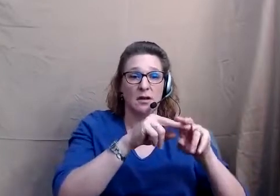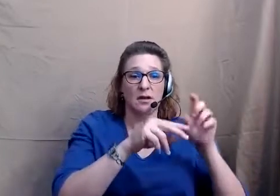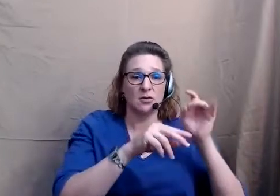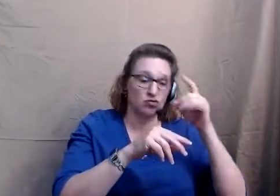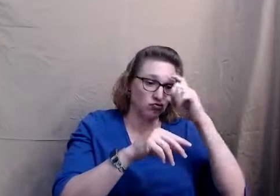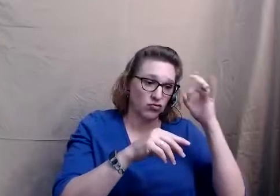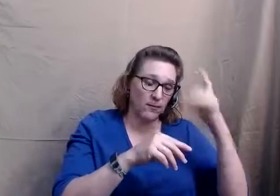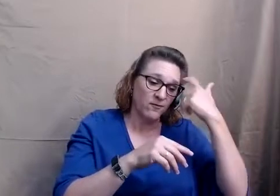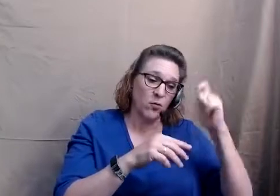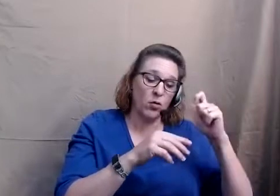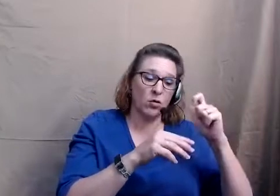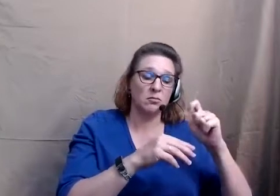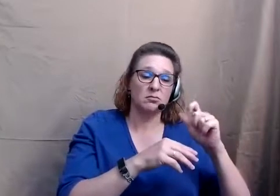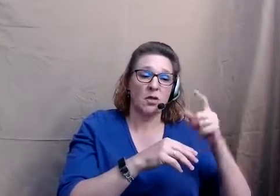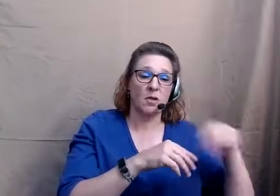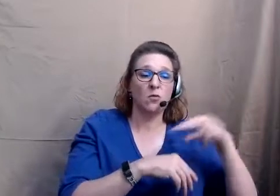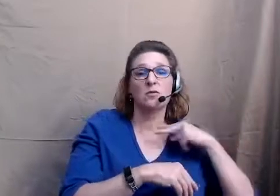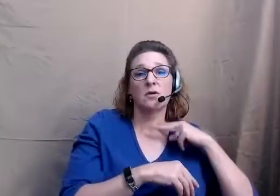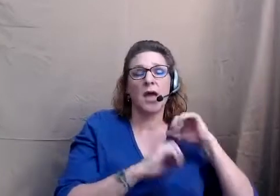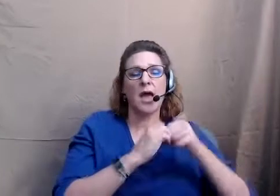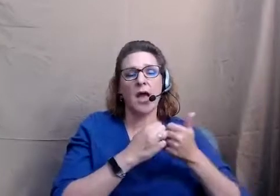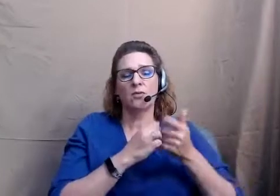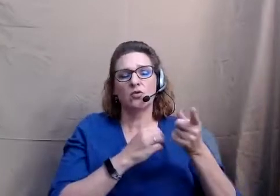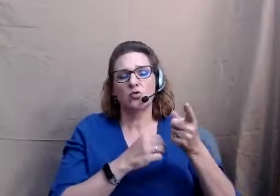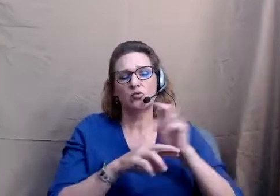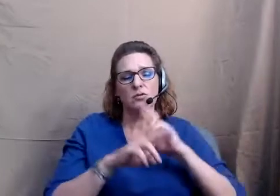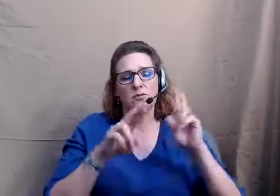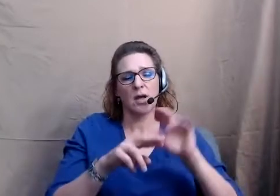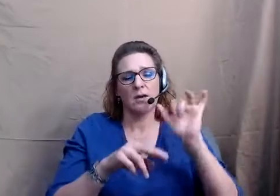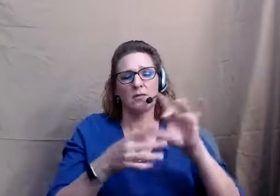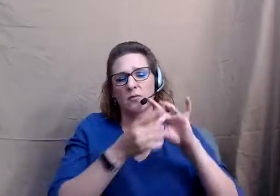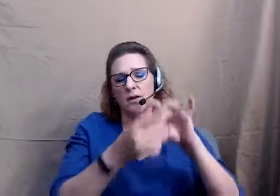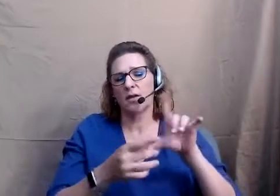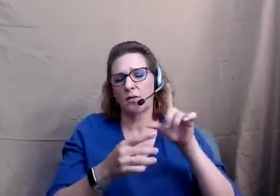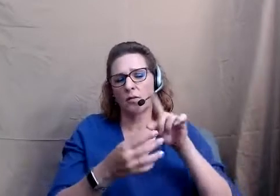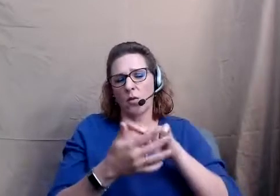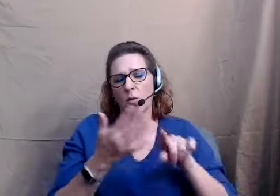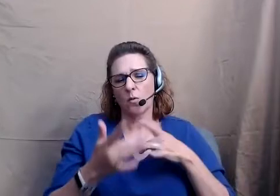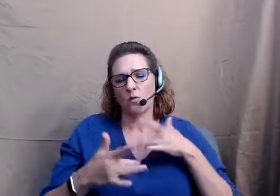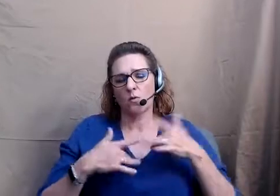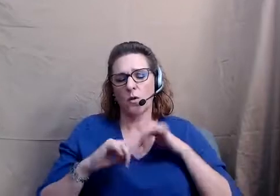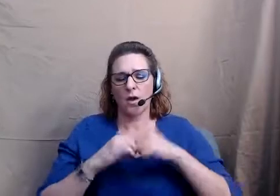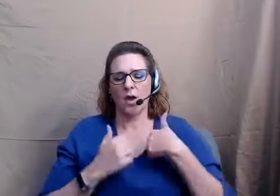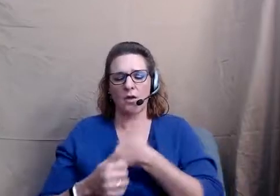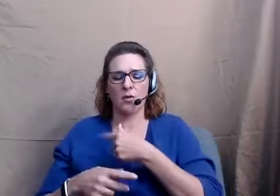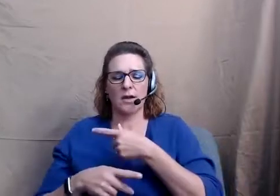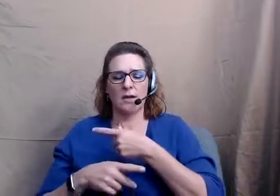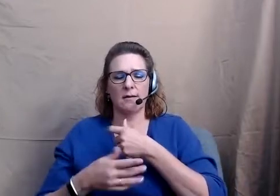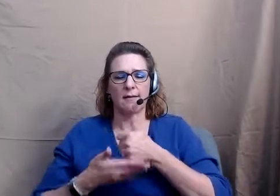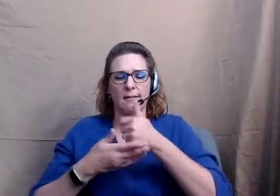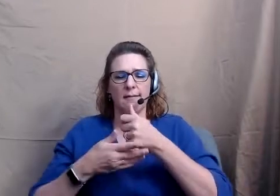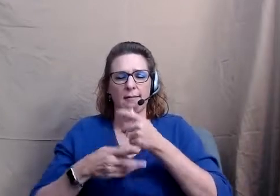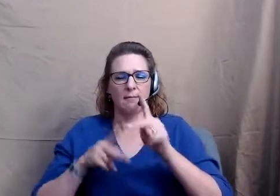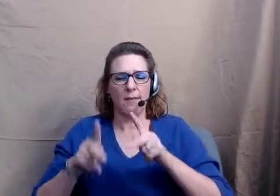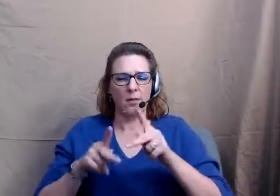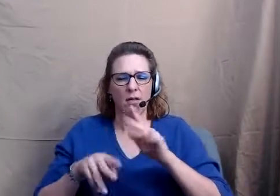criticisms around your work related to these concerns? And also, how do we keep people on a road